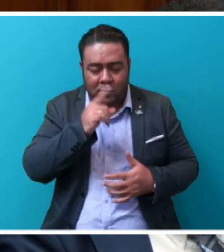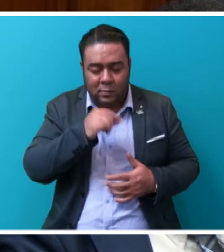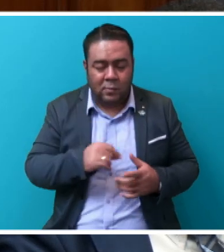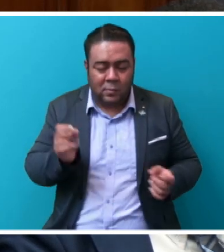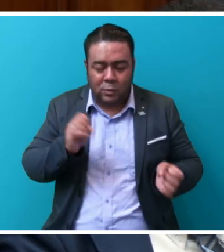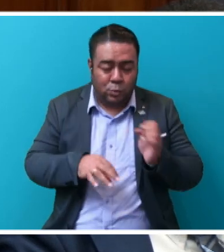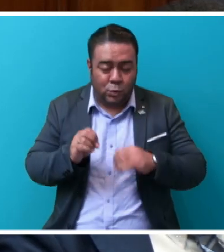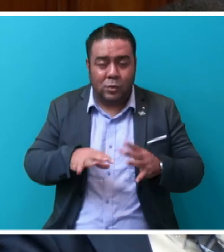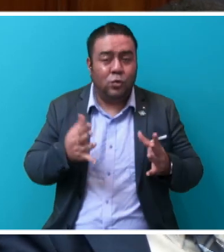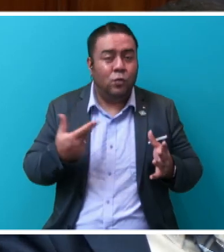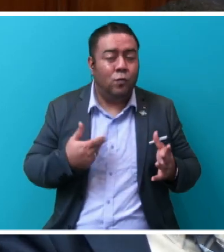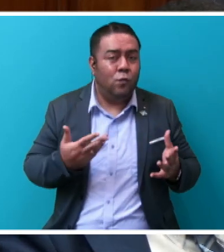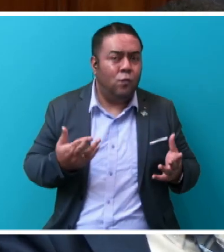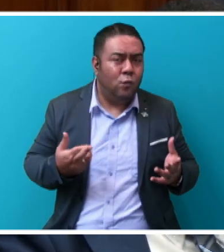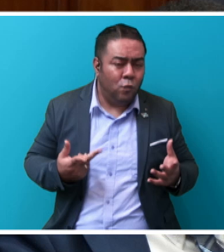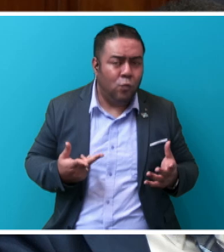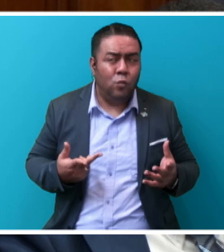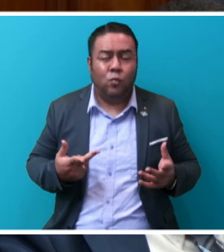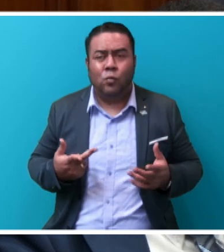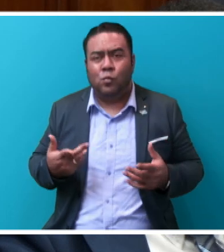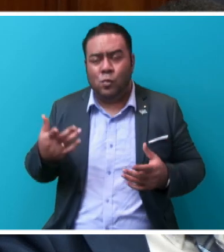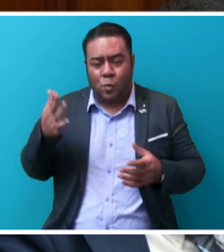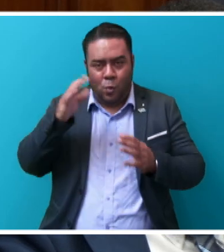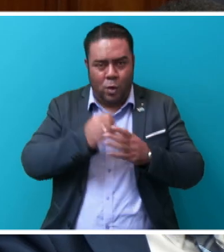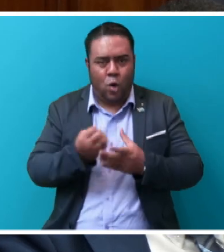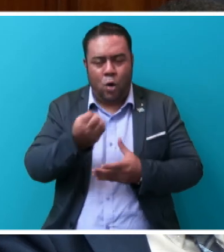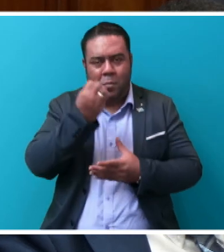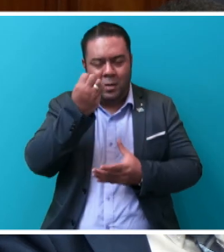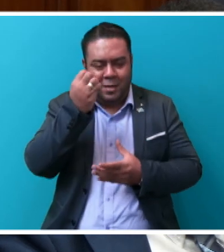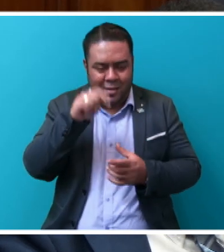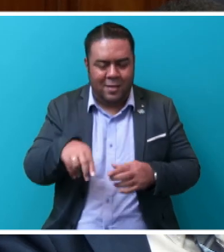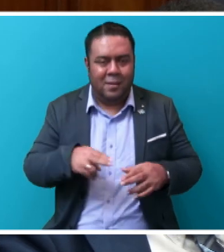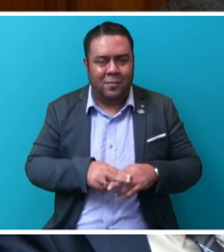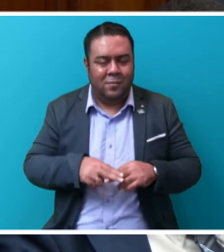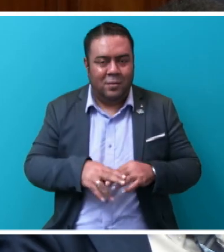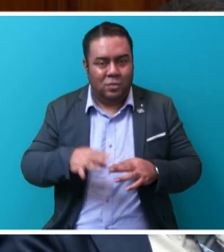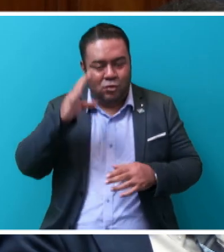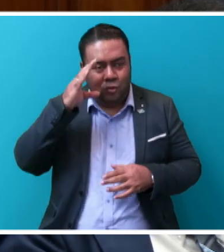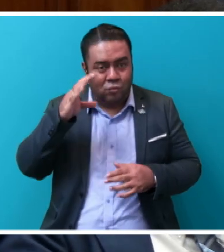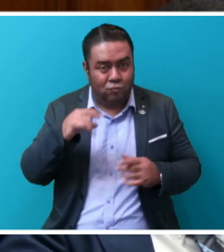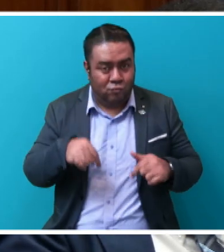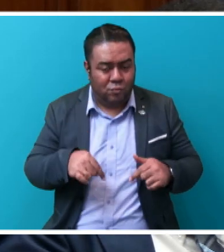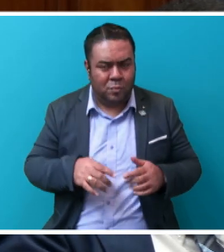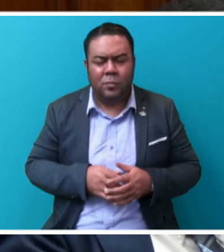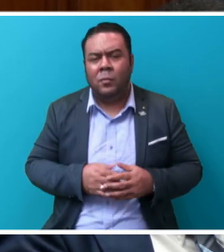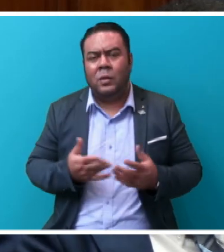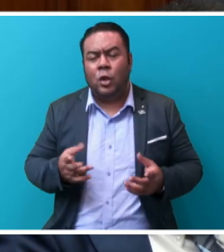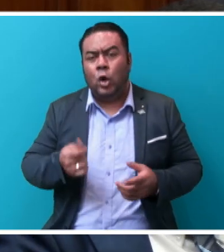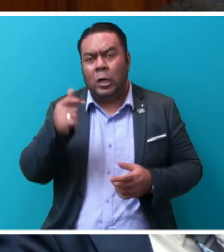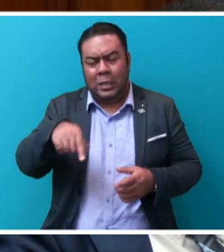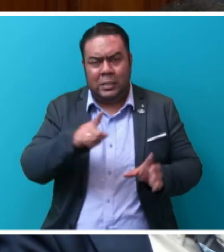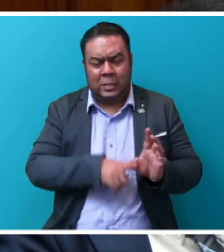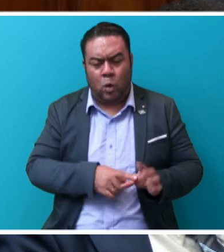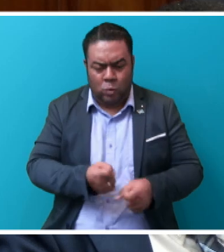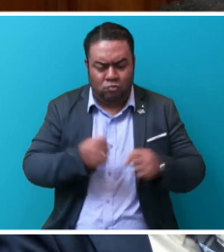contributing effectively to our economy. Mr. Speaker, sir, early this year, we strengthened our